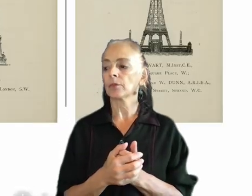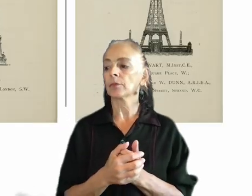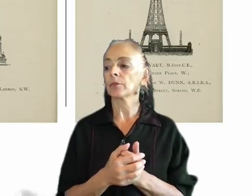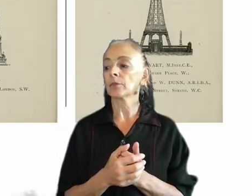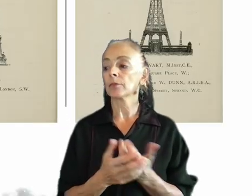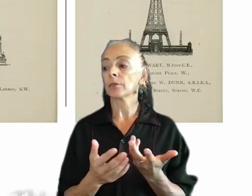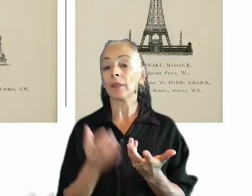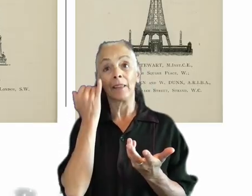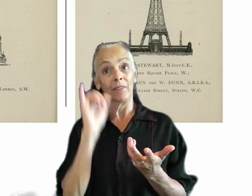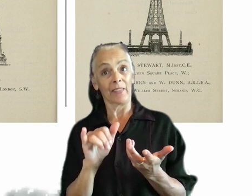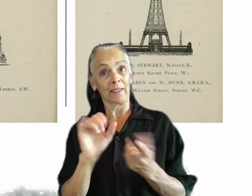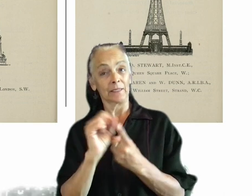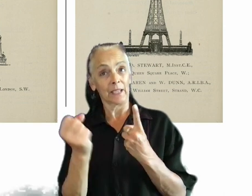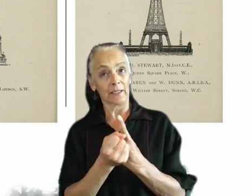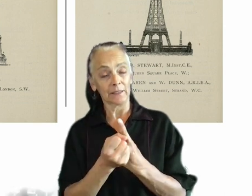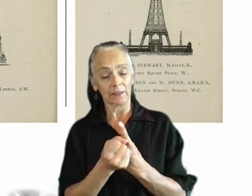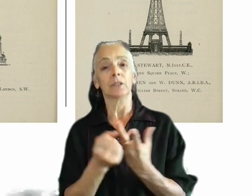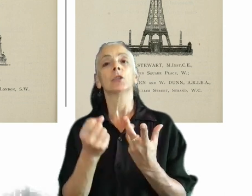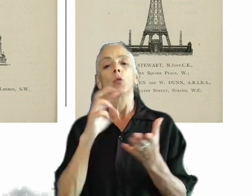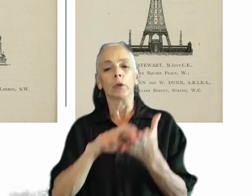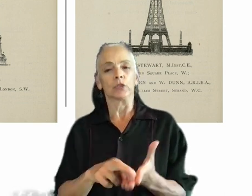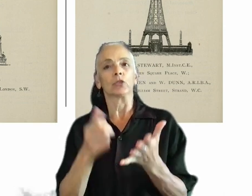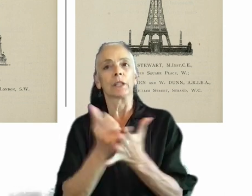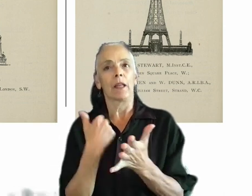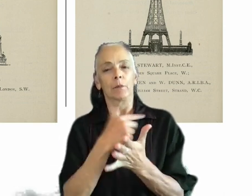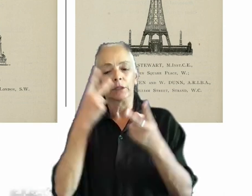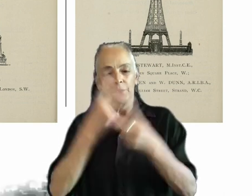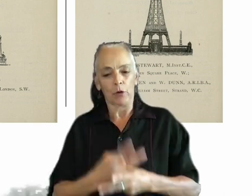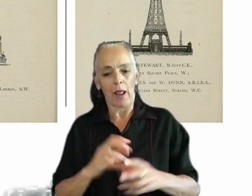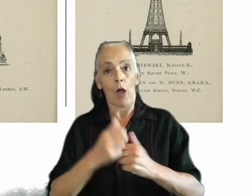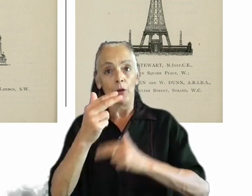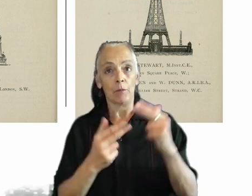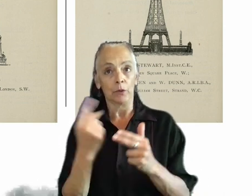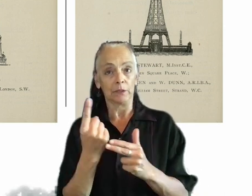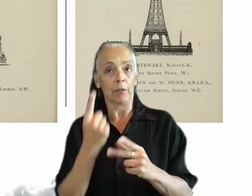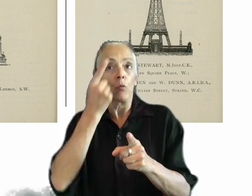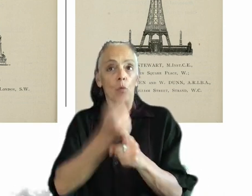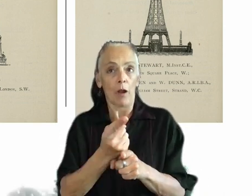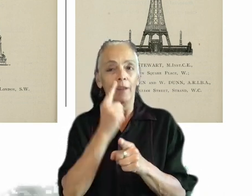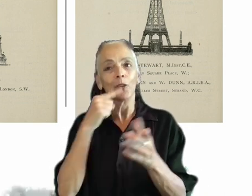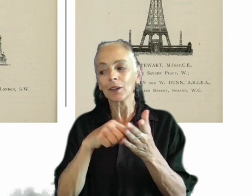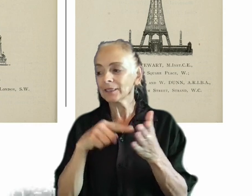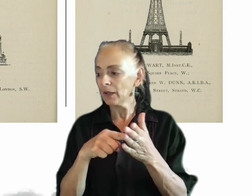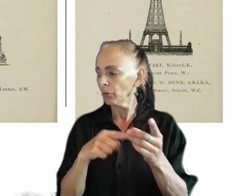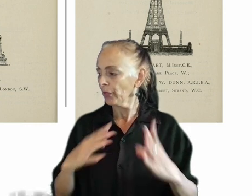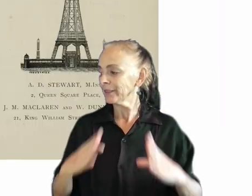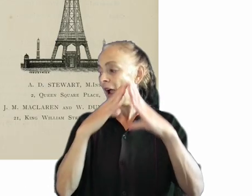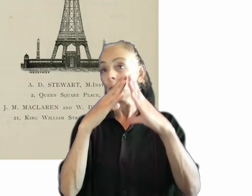so if that is the case research can help us not only figure out how to build something right such as the towers we see